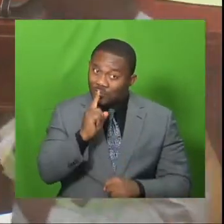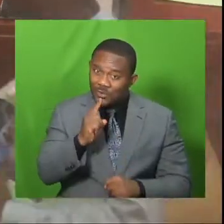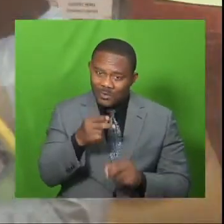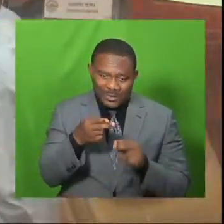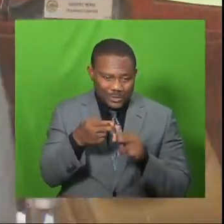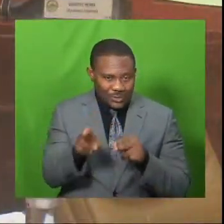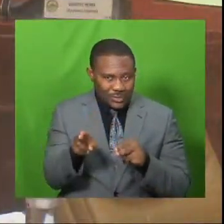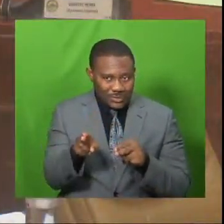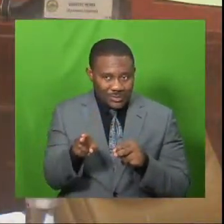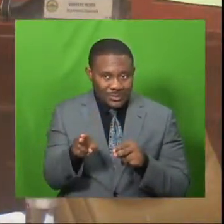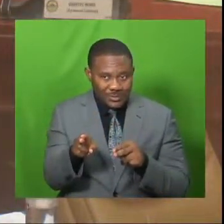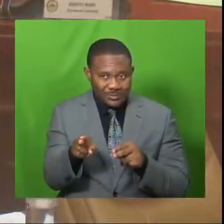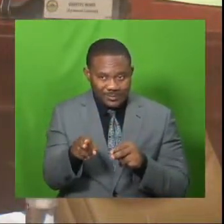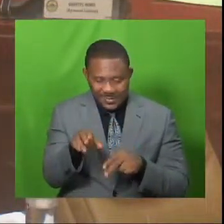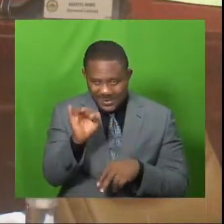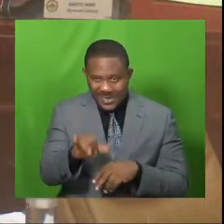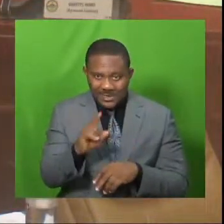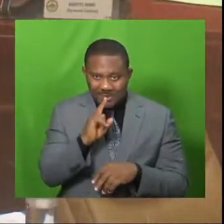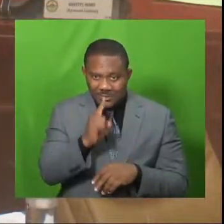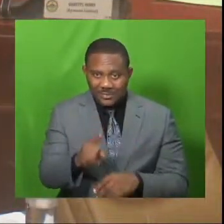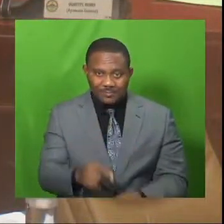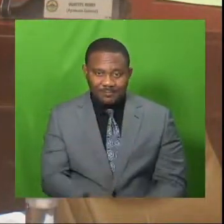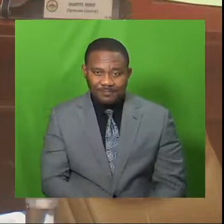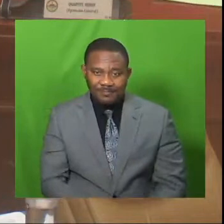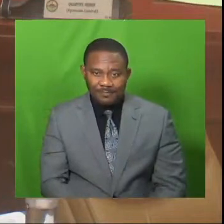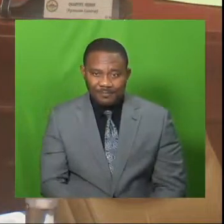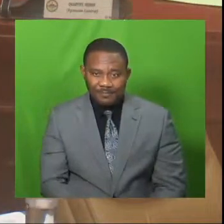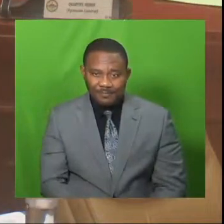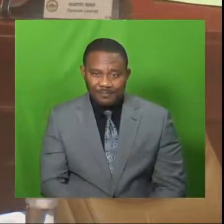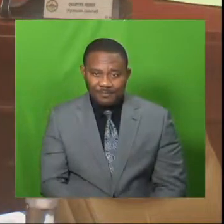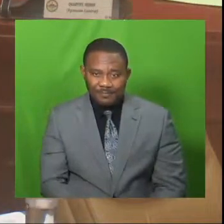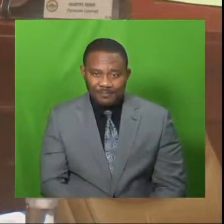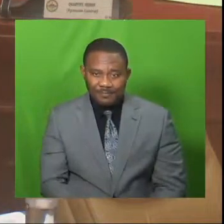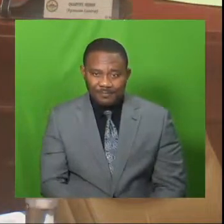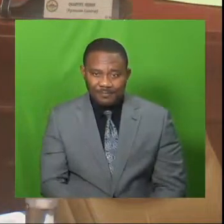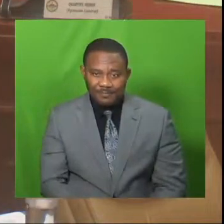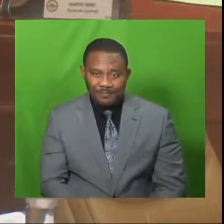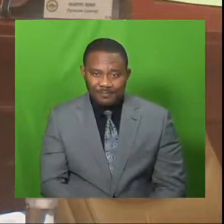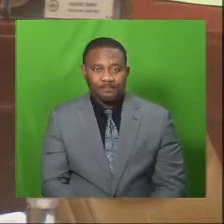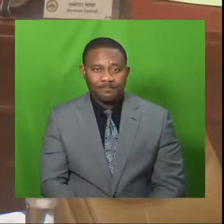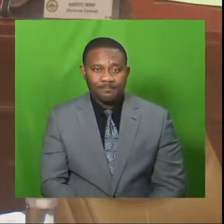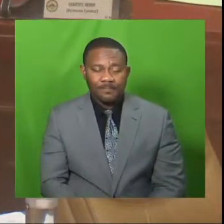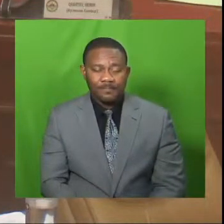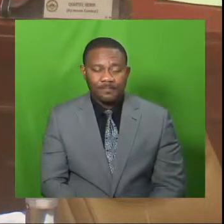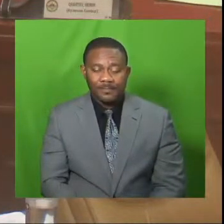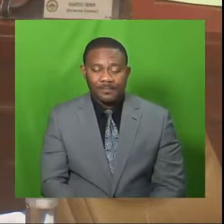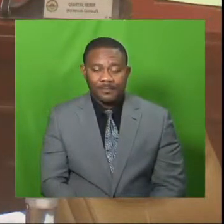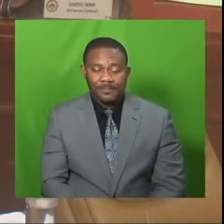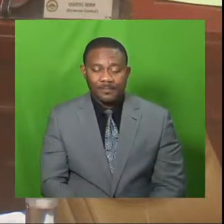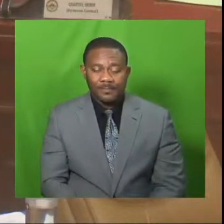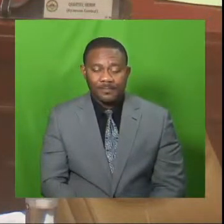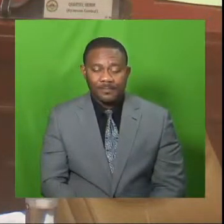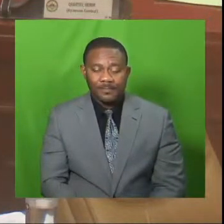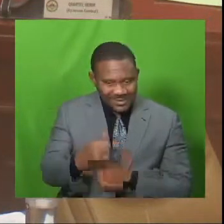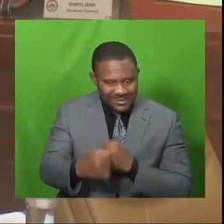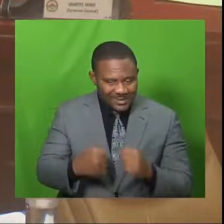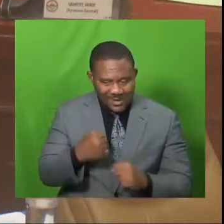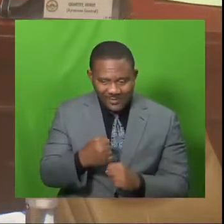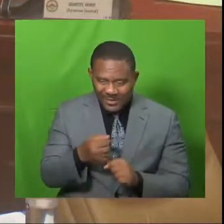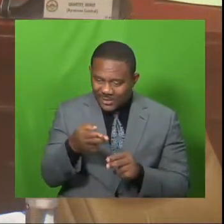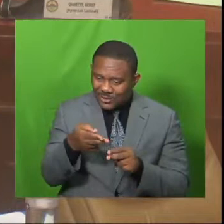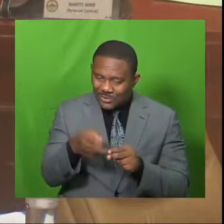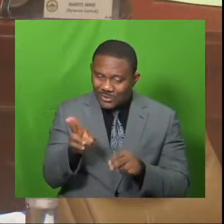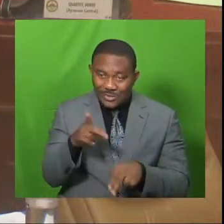Yes, that is the point of the matter. What we are going through is not for eternity. And it is very